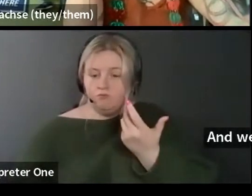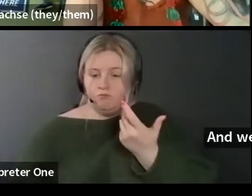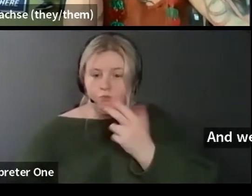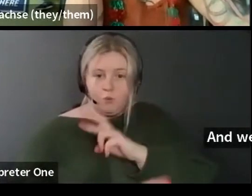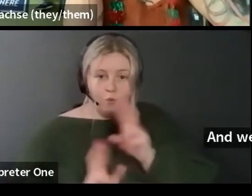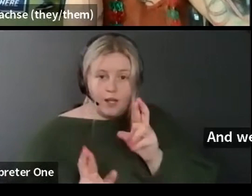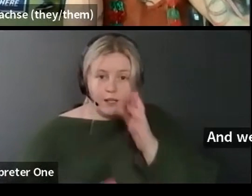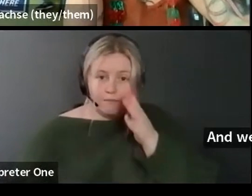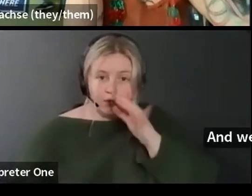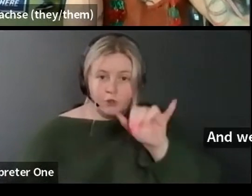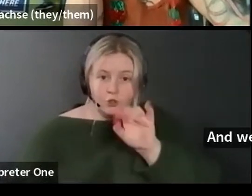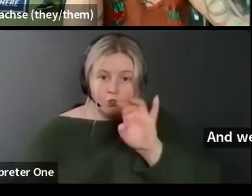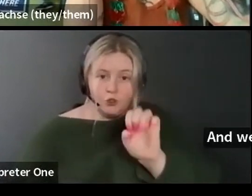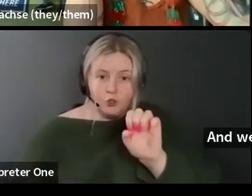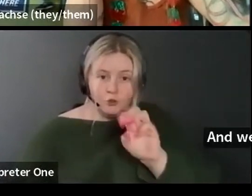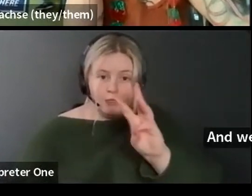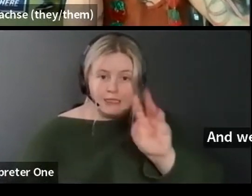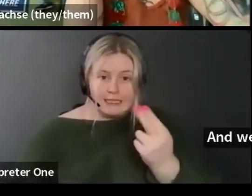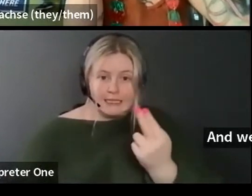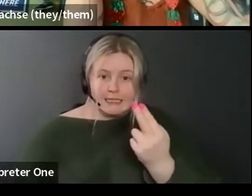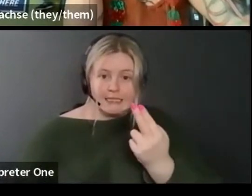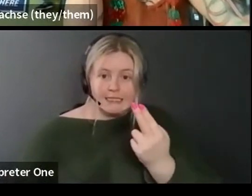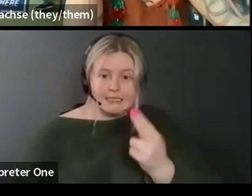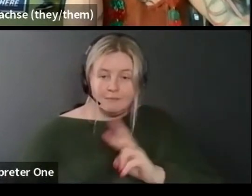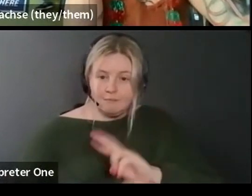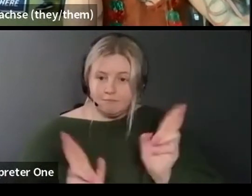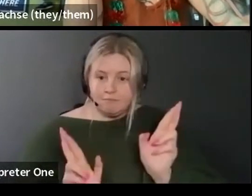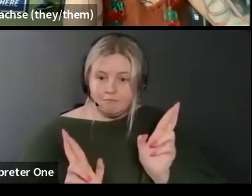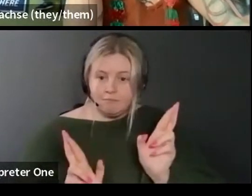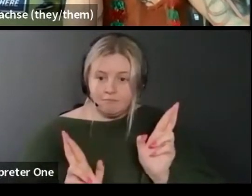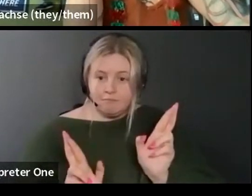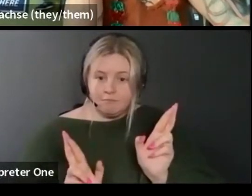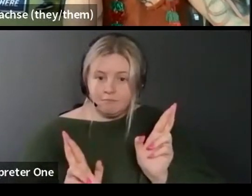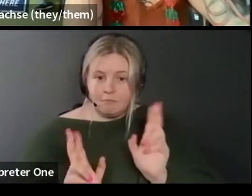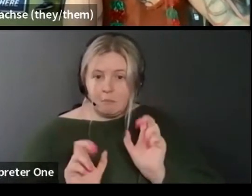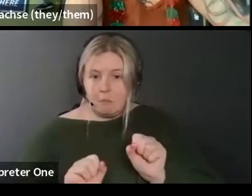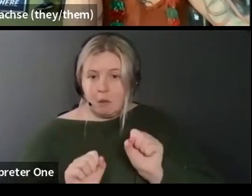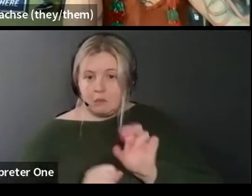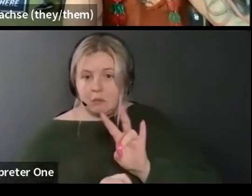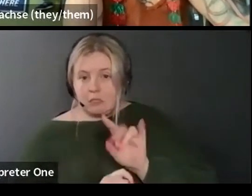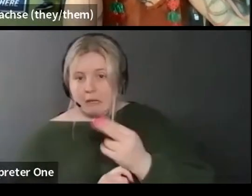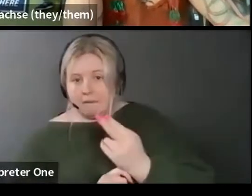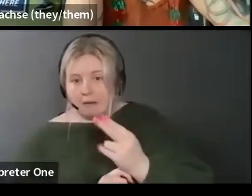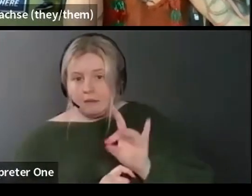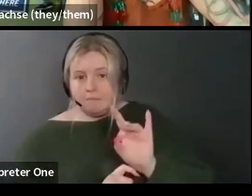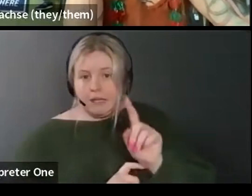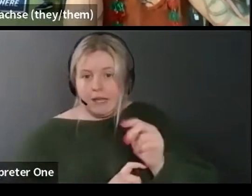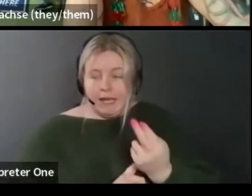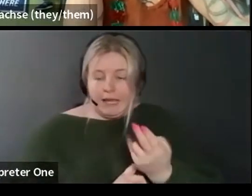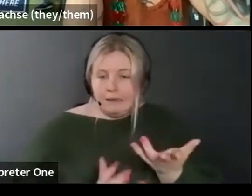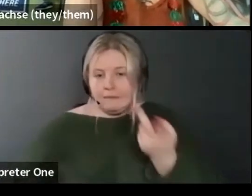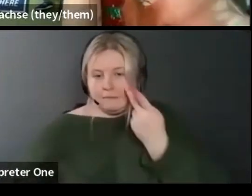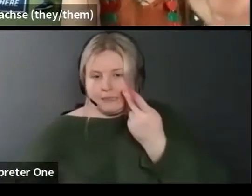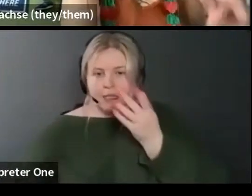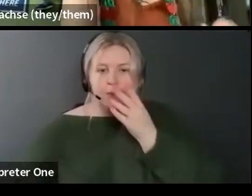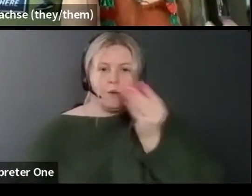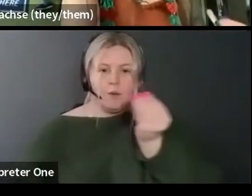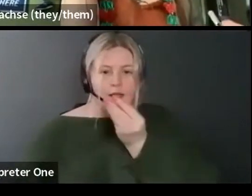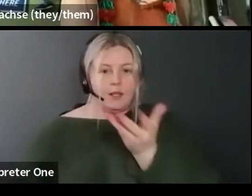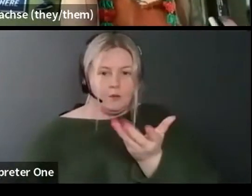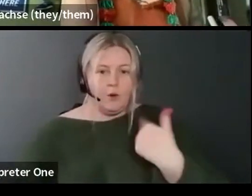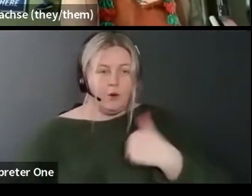for June 6th. So be prepared perhaps for June 7 or 8. We will let you know as soon as we